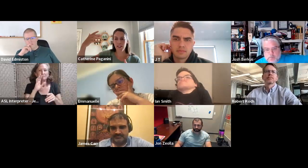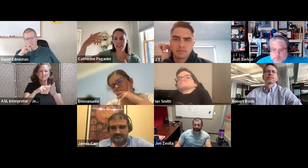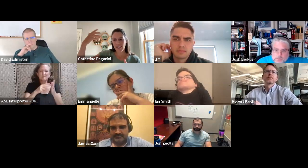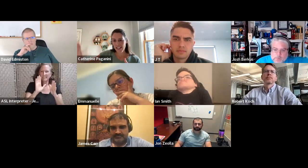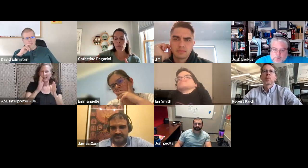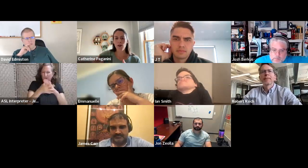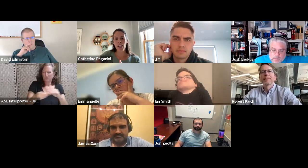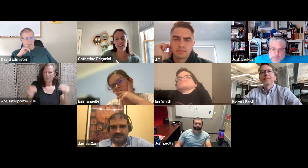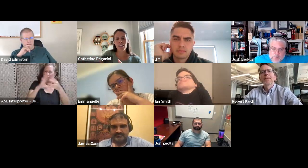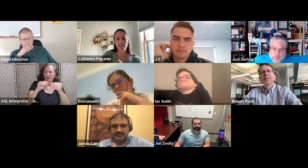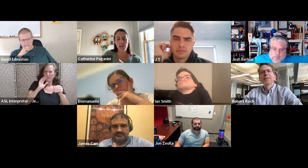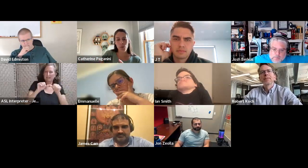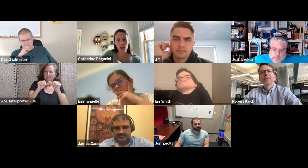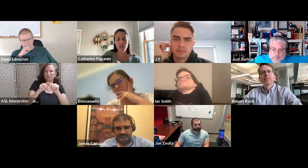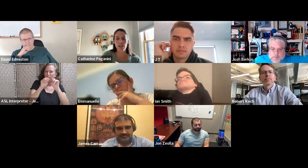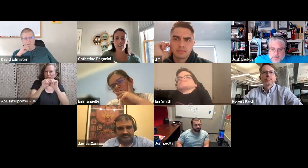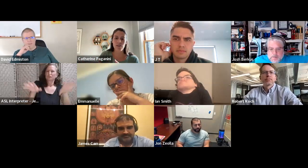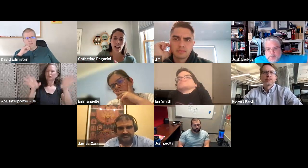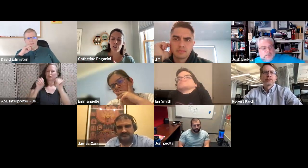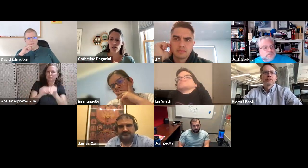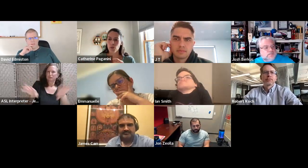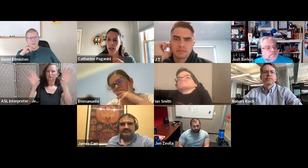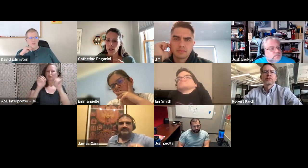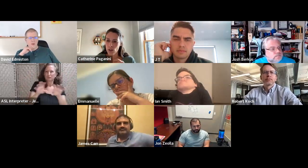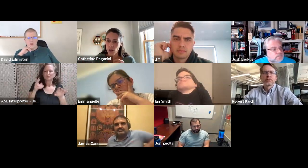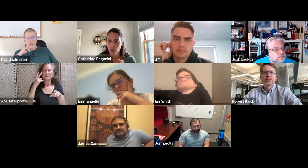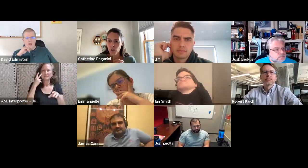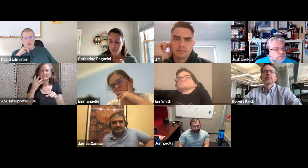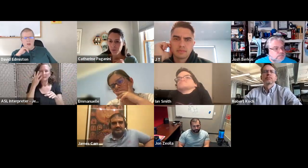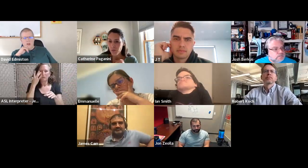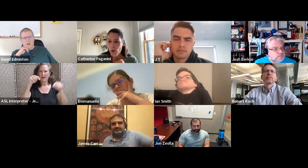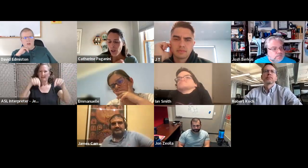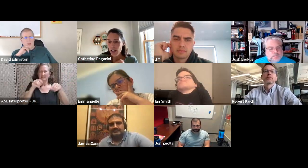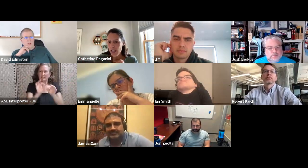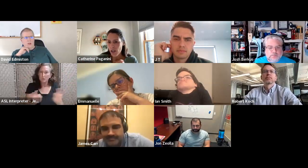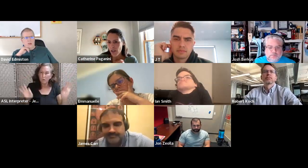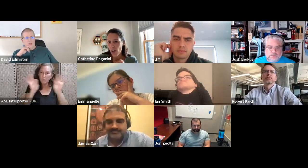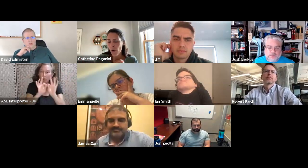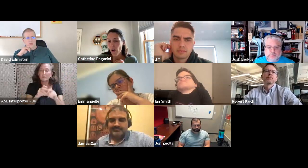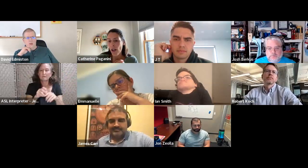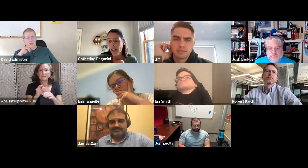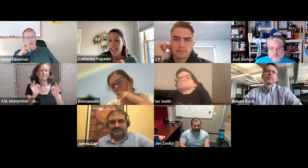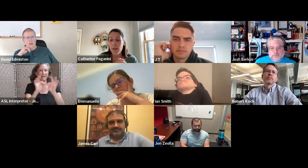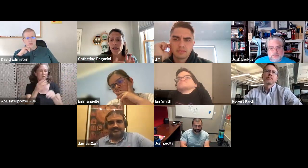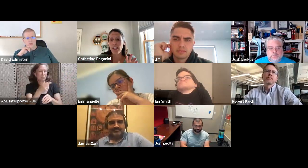people see about like the importance that it is and the value that you're bringing to your organization. So